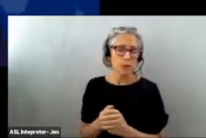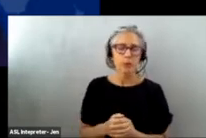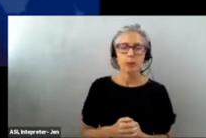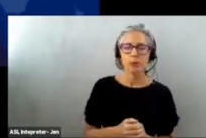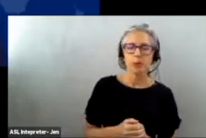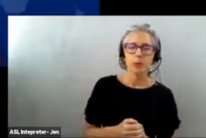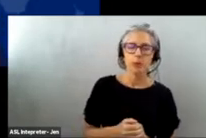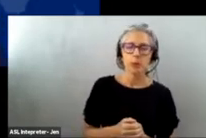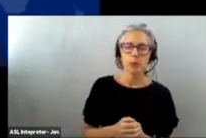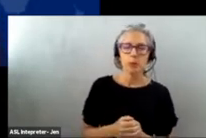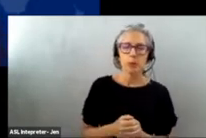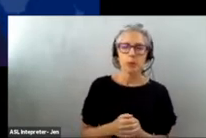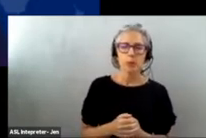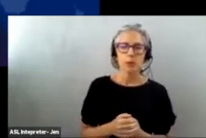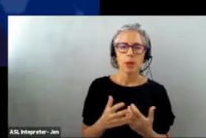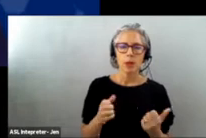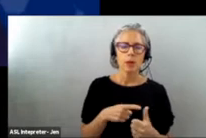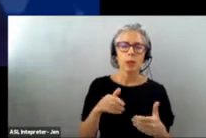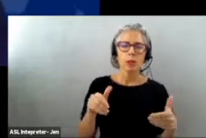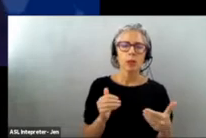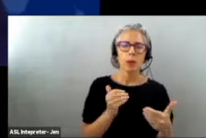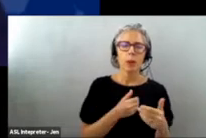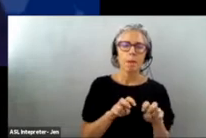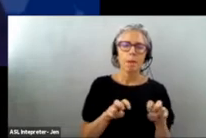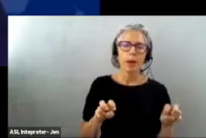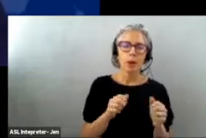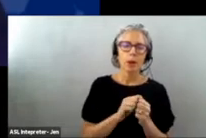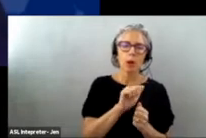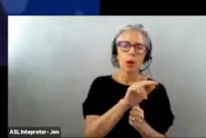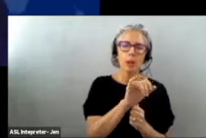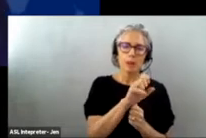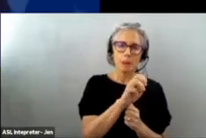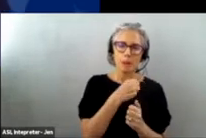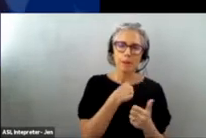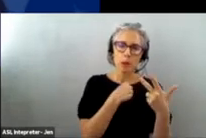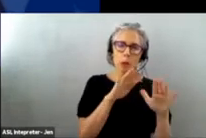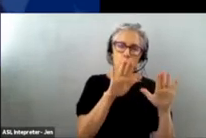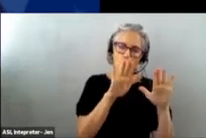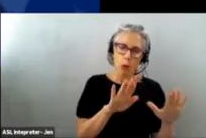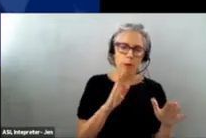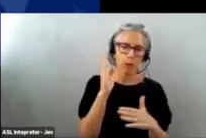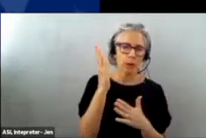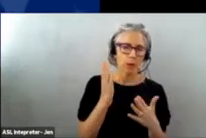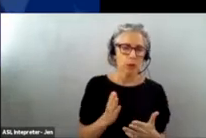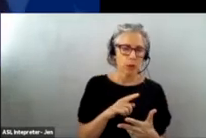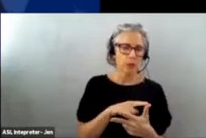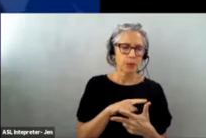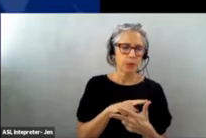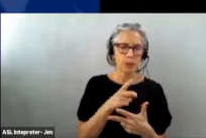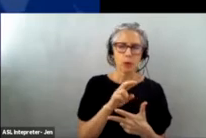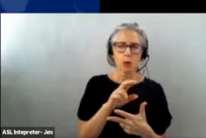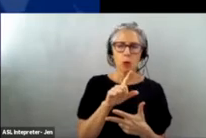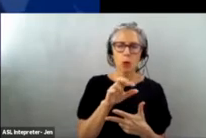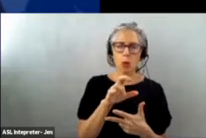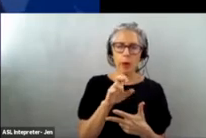up. I'd like to first introduce our panel on autism, and we have three wonderful presenters here. First, Dr. Lauren